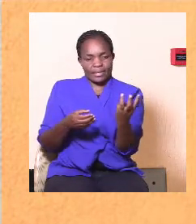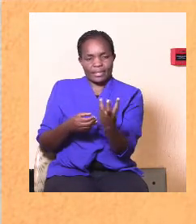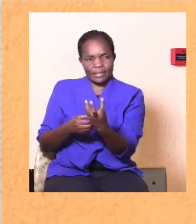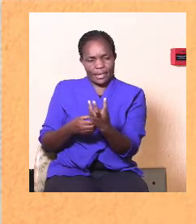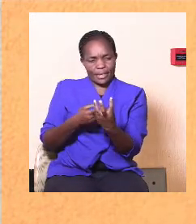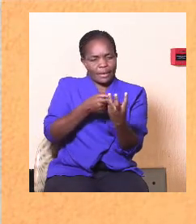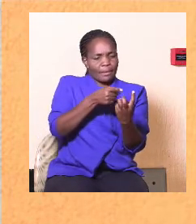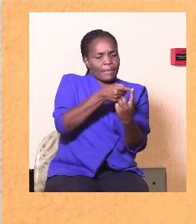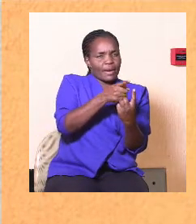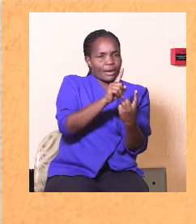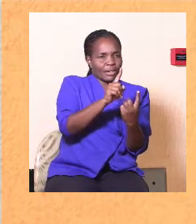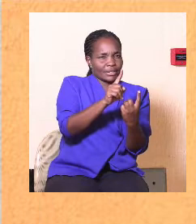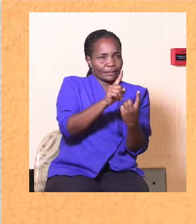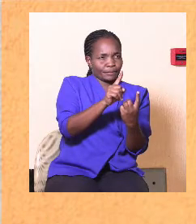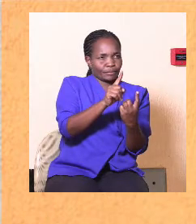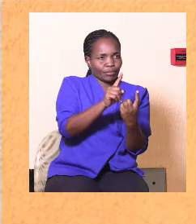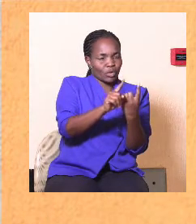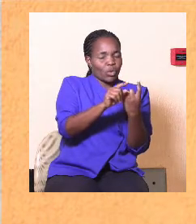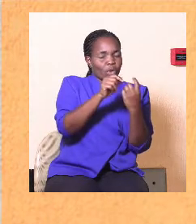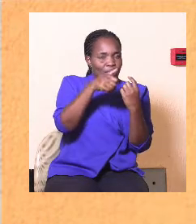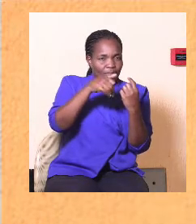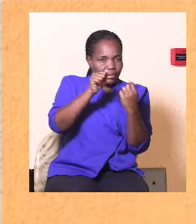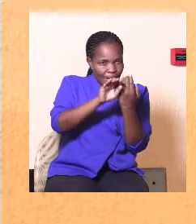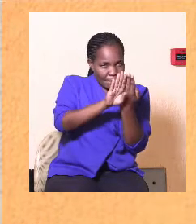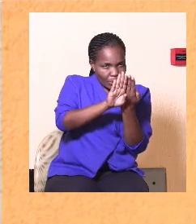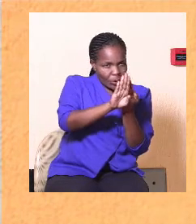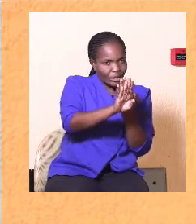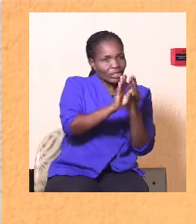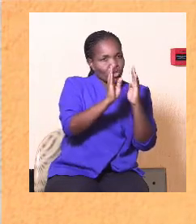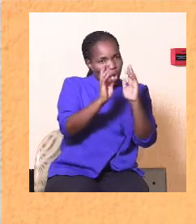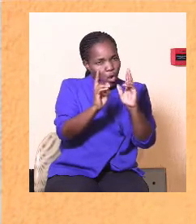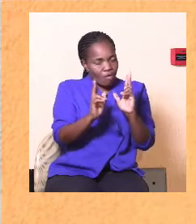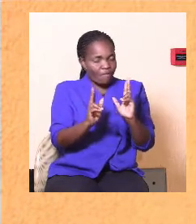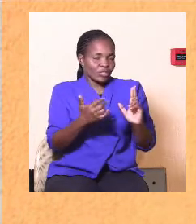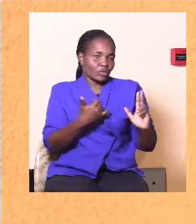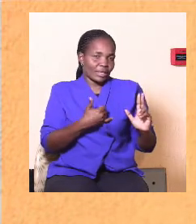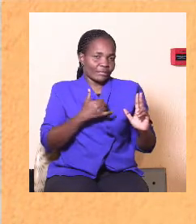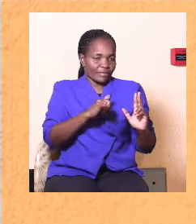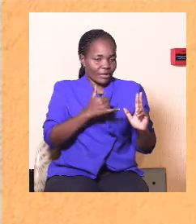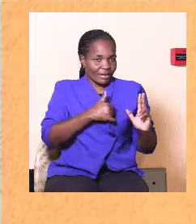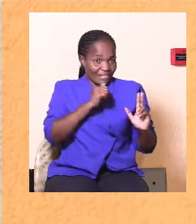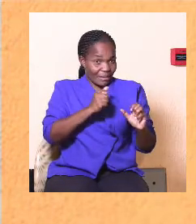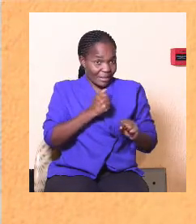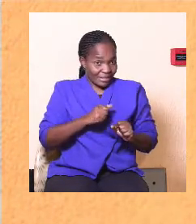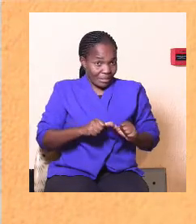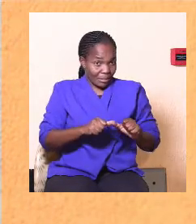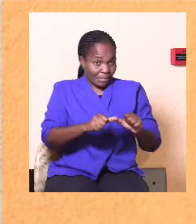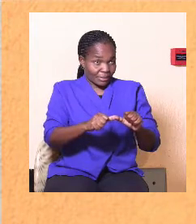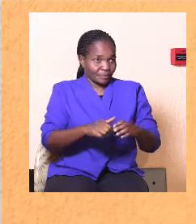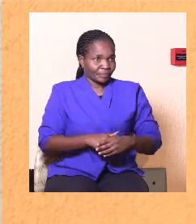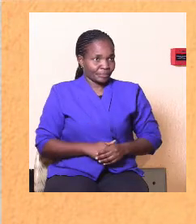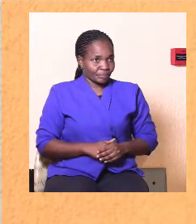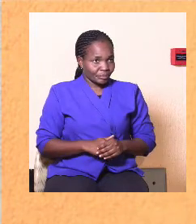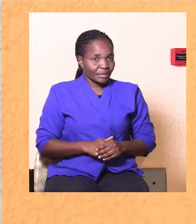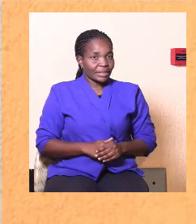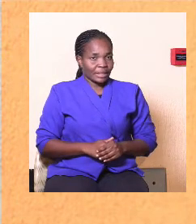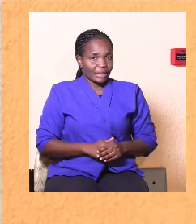is to protect lives. In other words, make resources available to the Ministry of